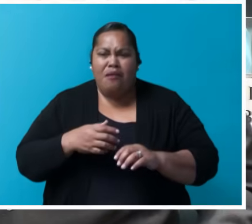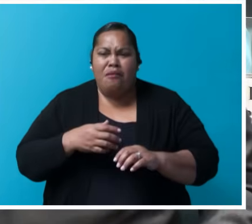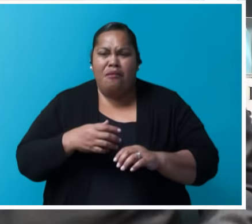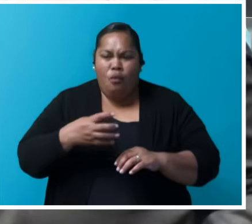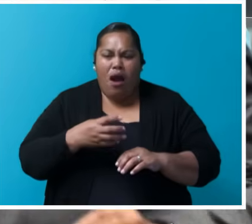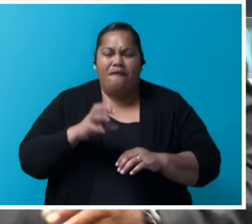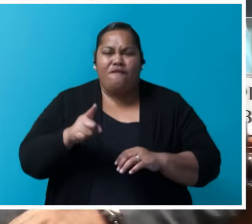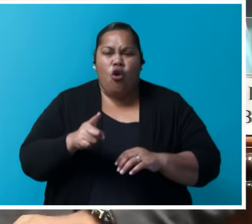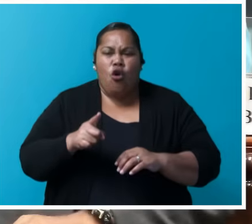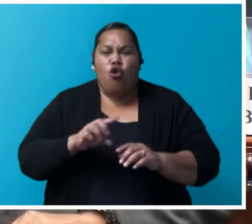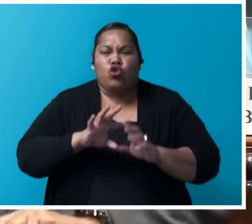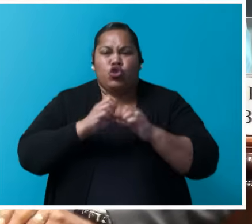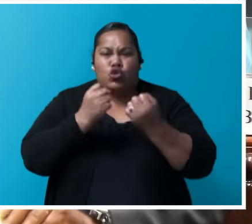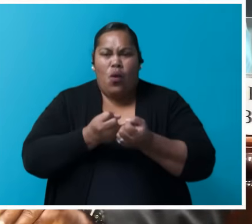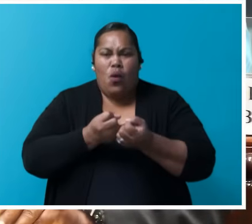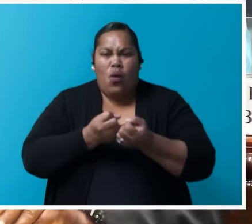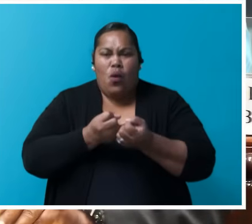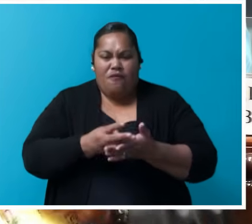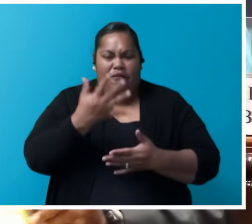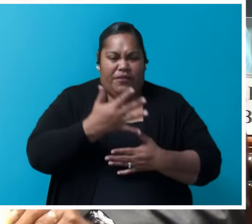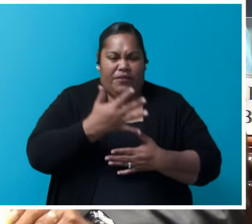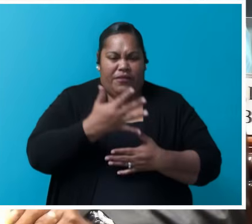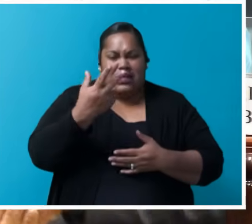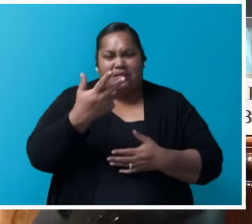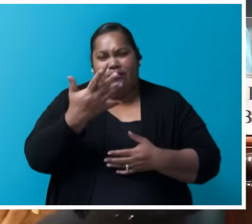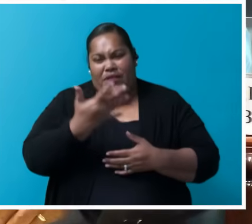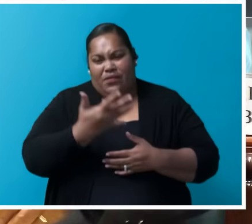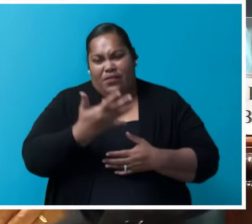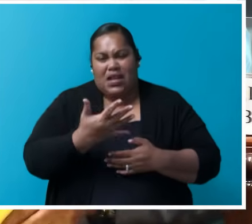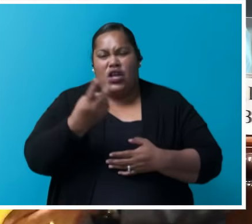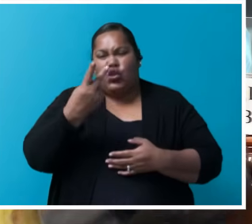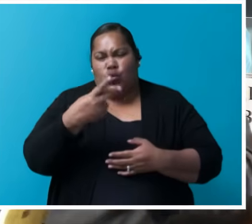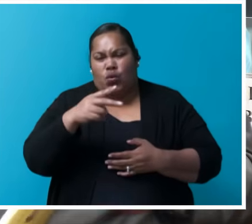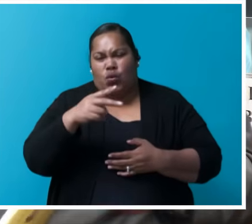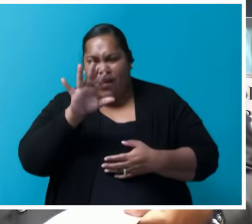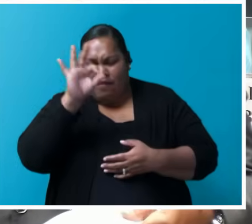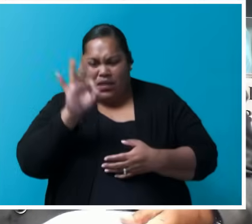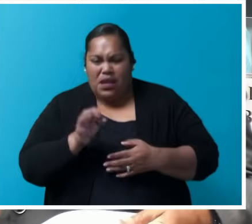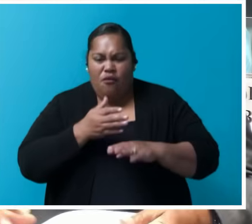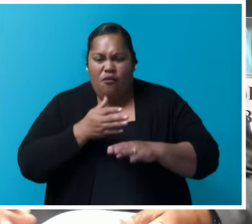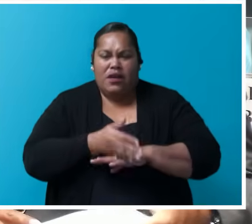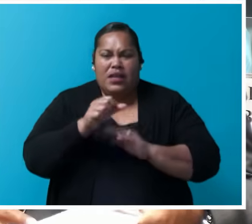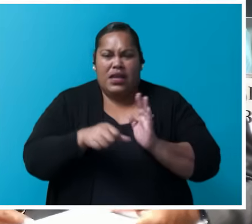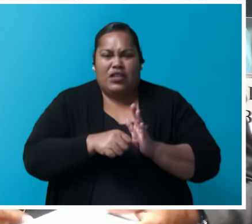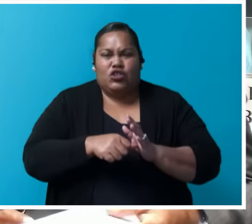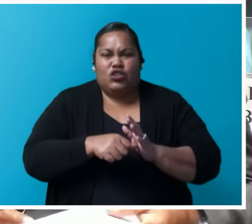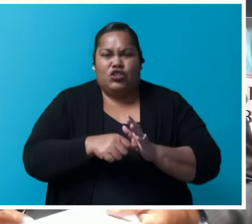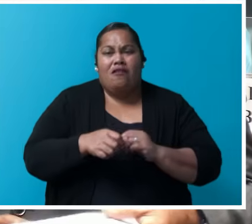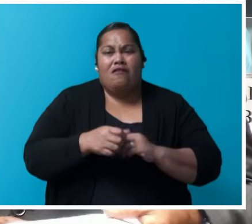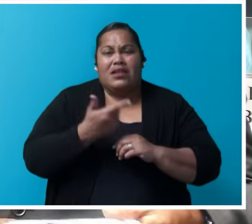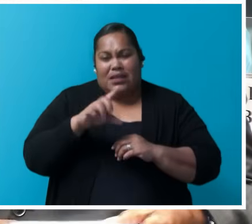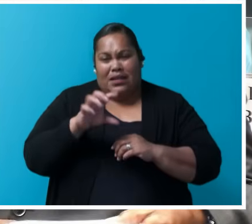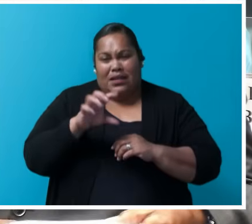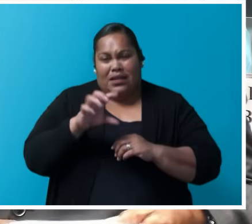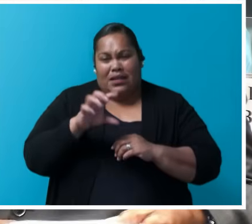the board by 15 and 25% for those over the age of 70 years. We are again increasing social welfare across